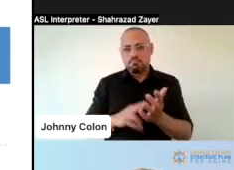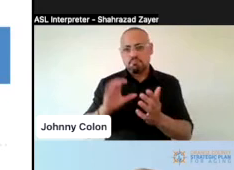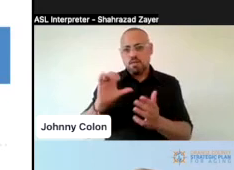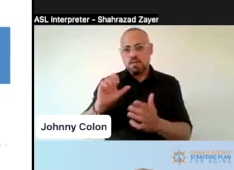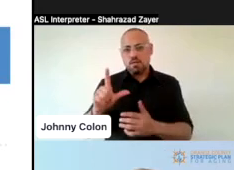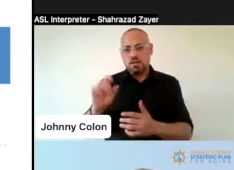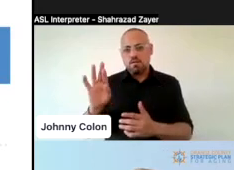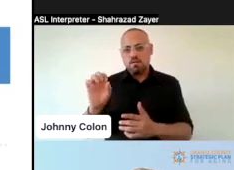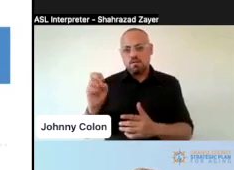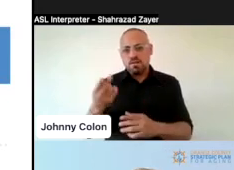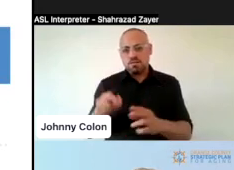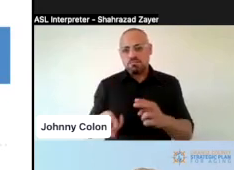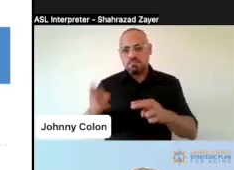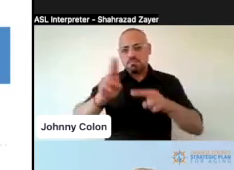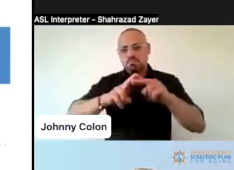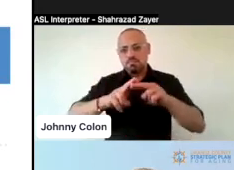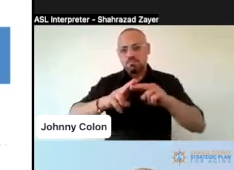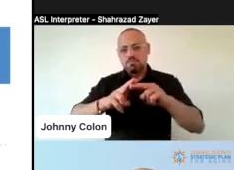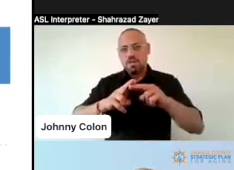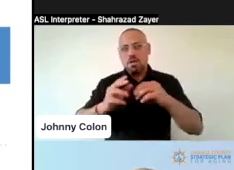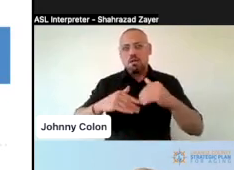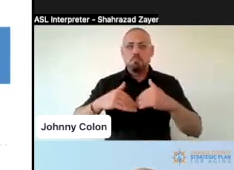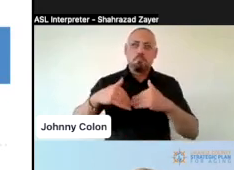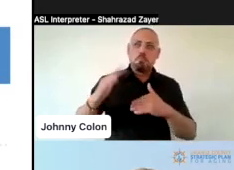has increased from more than